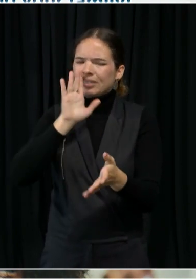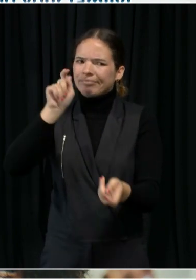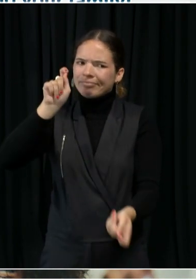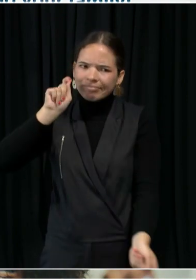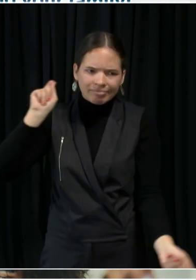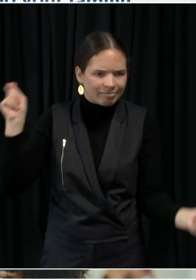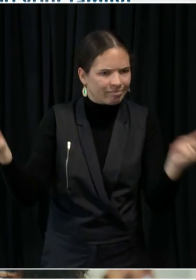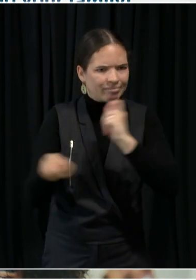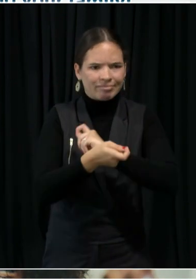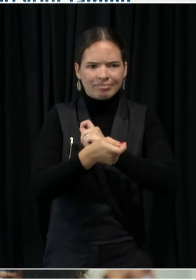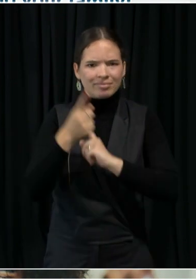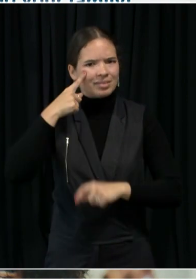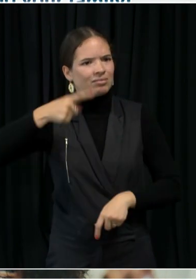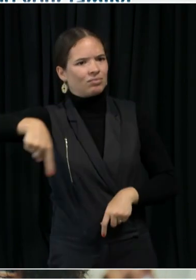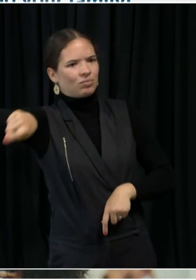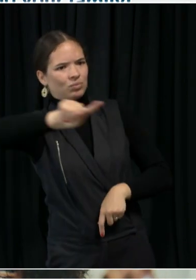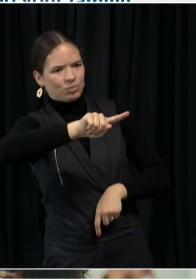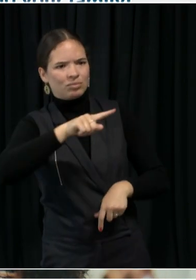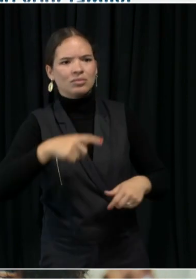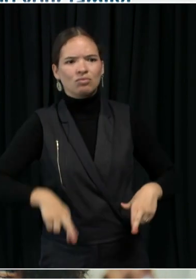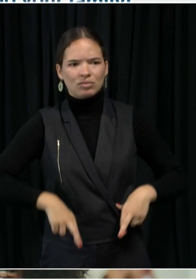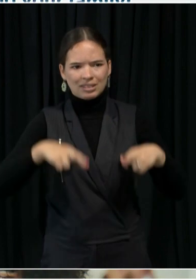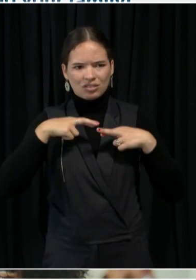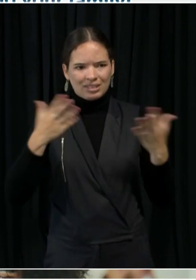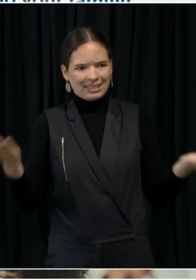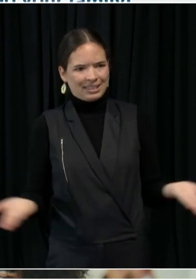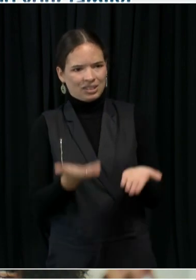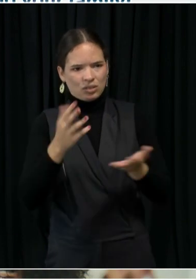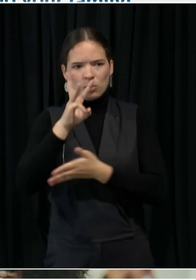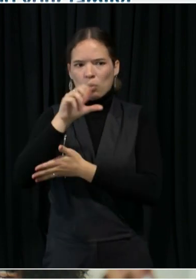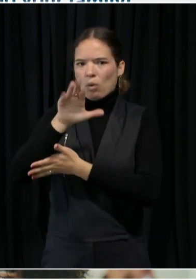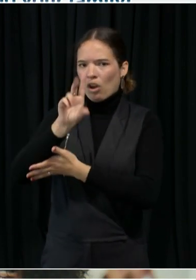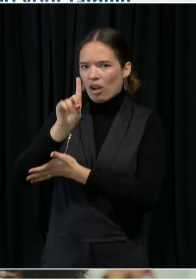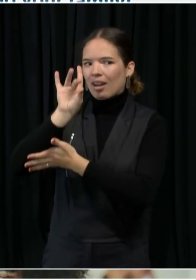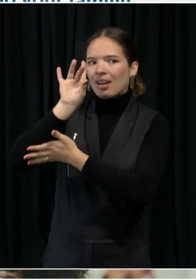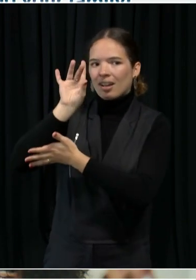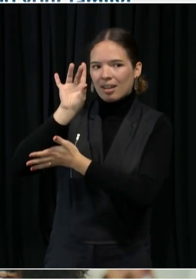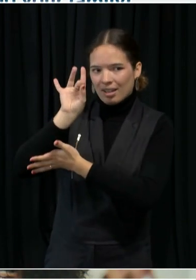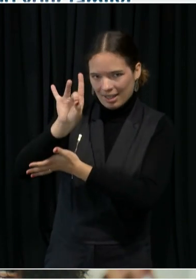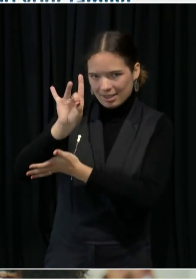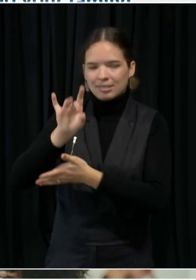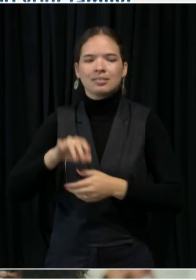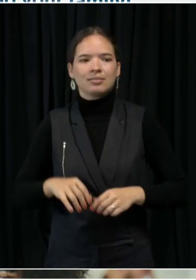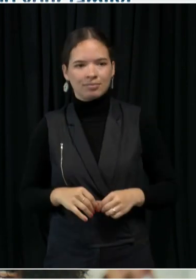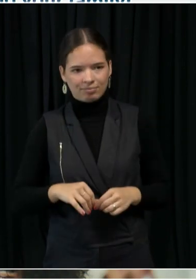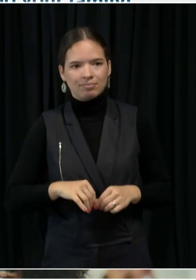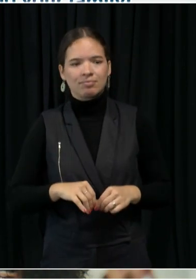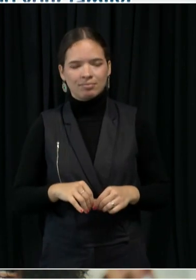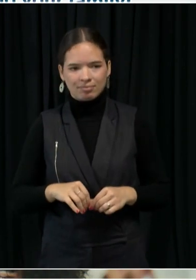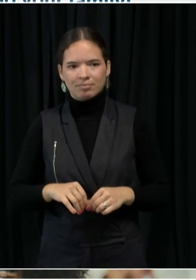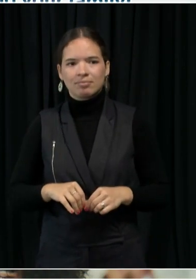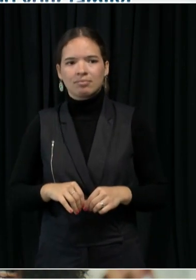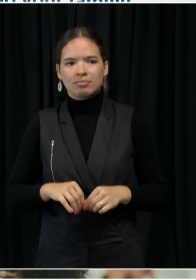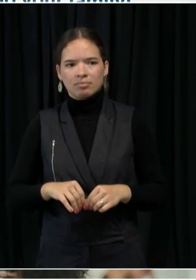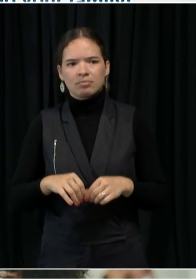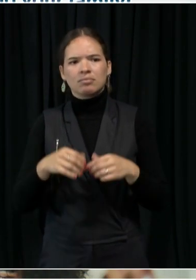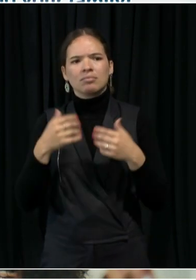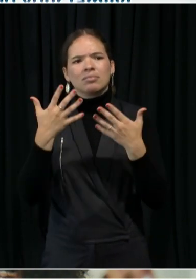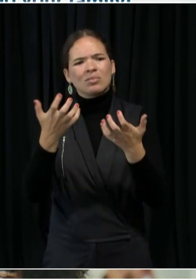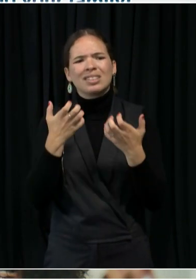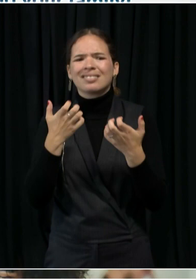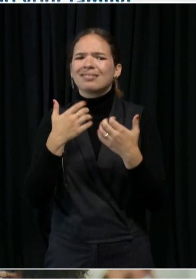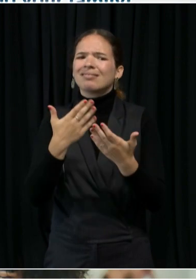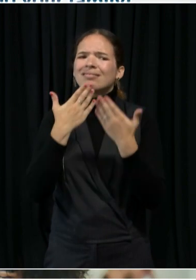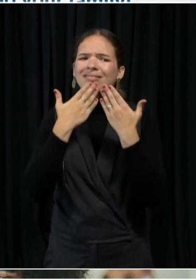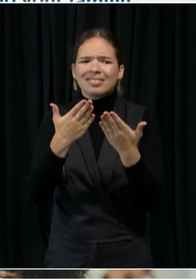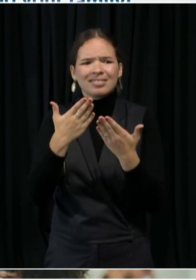8. We look forward to collaborating on all of these efforts to better serve our city. I would like to express my sincere thanks to the